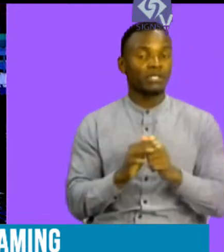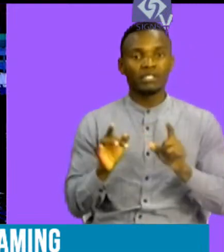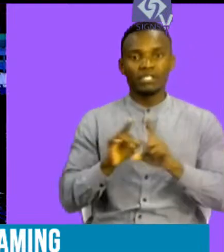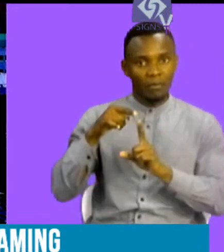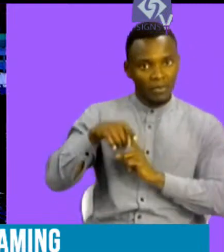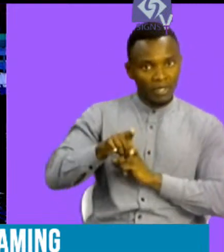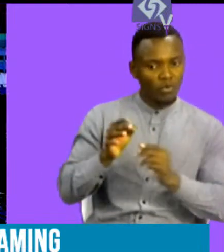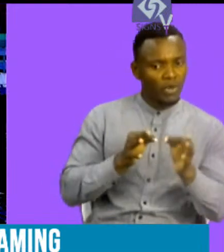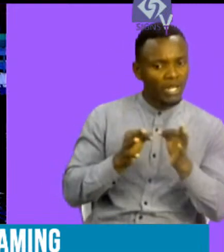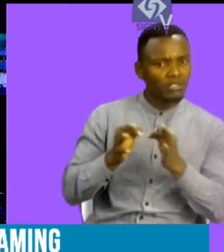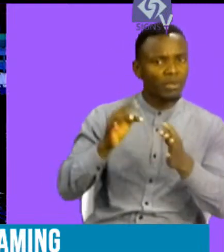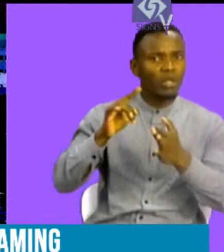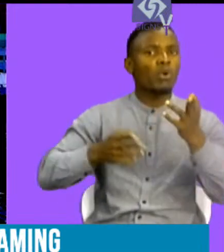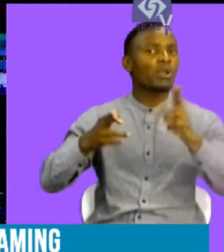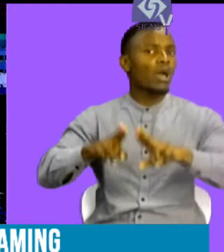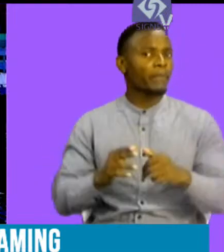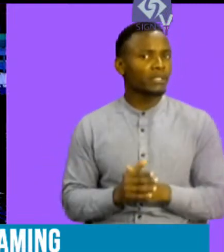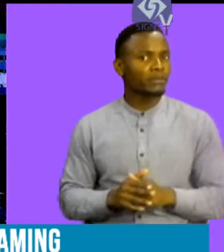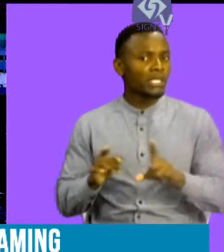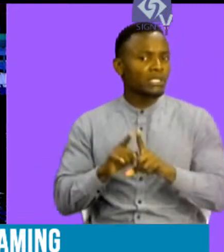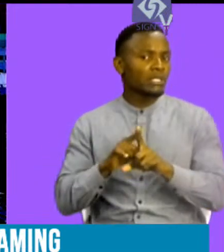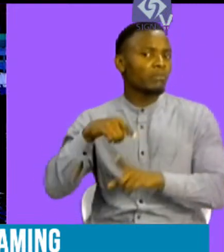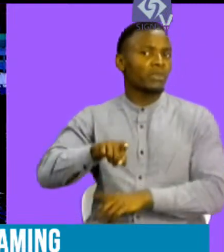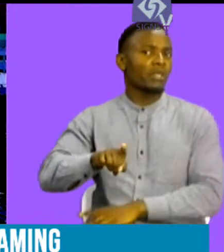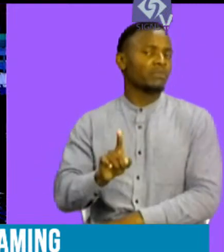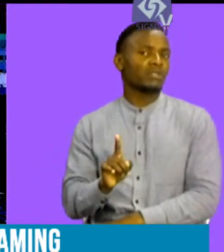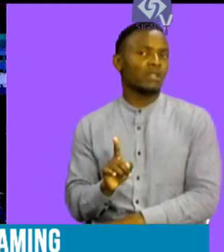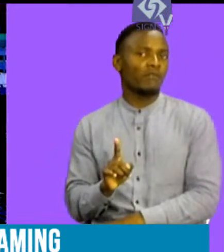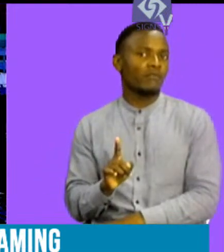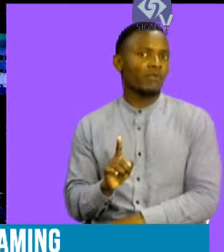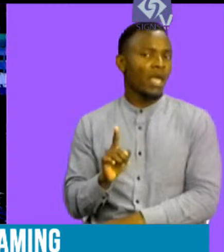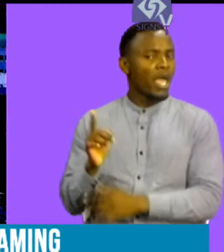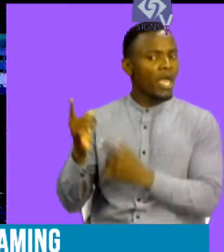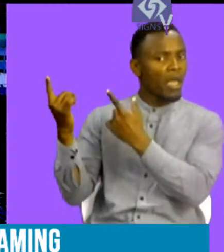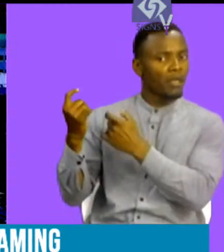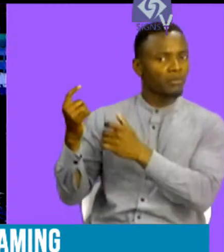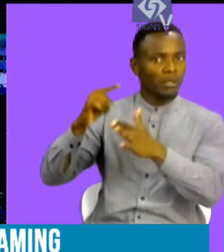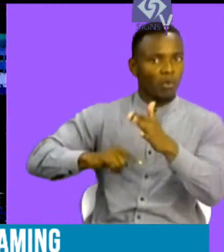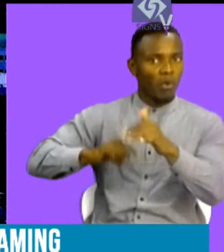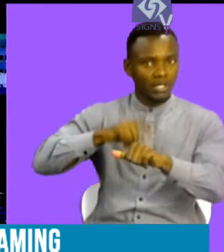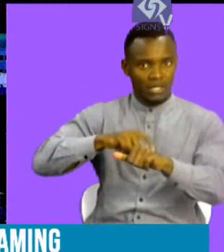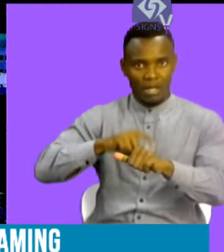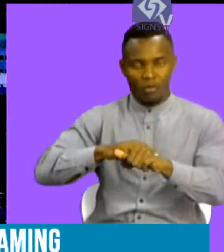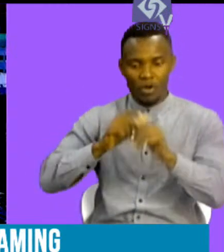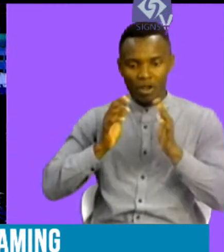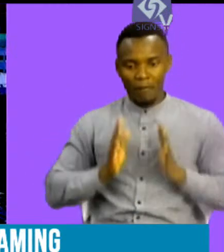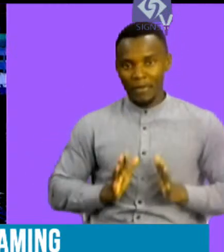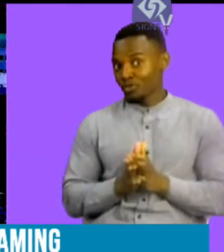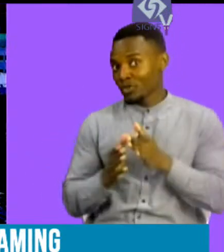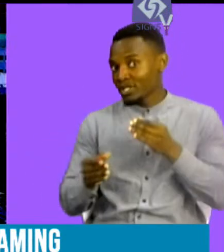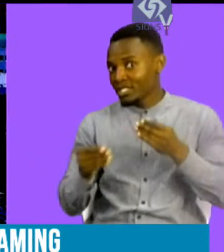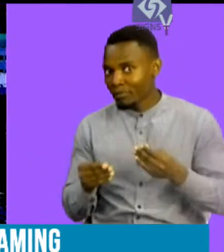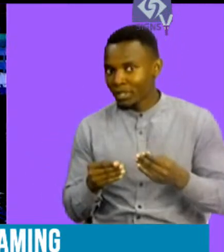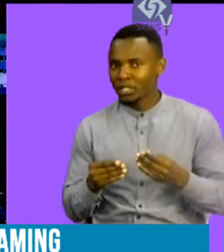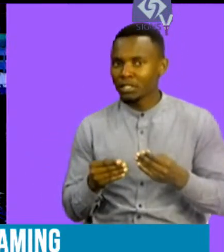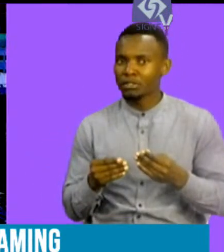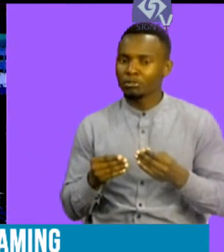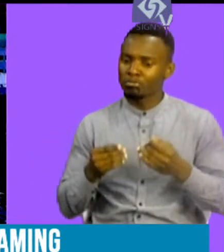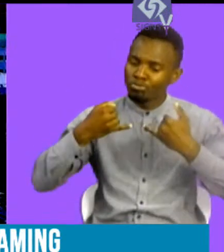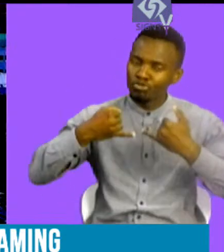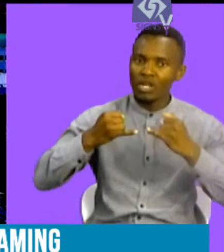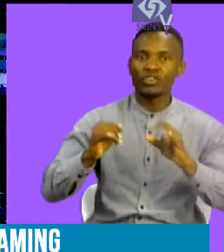down and which are some of the things that they are looking forward to, even as persons with disabilities strive to achieve